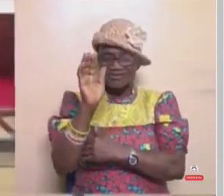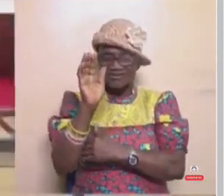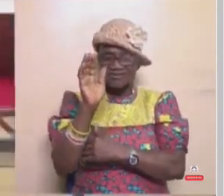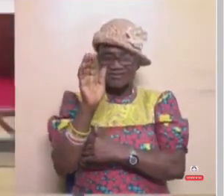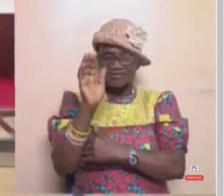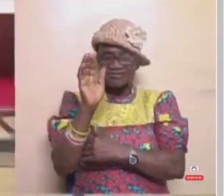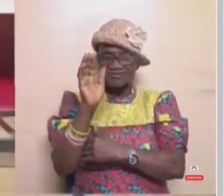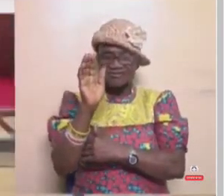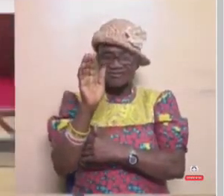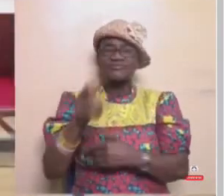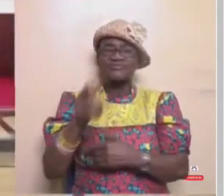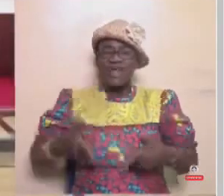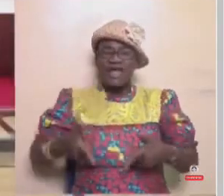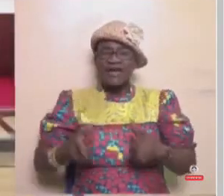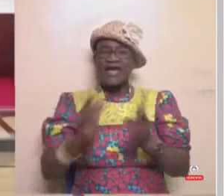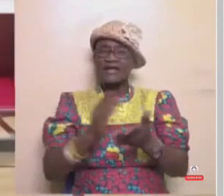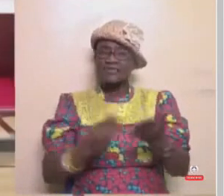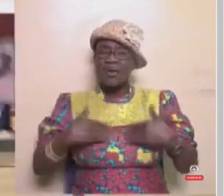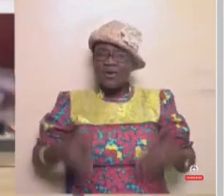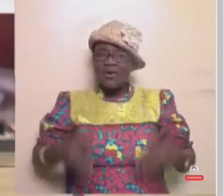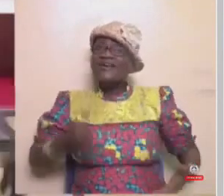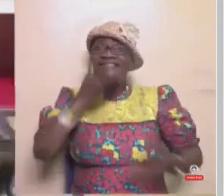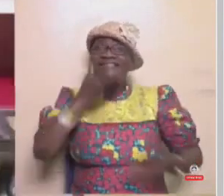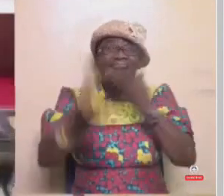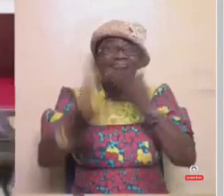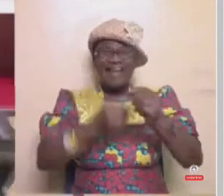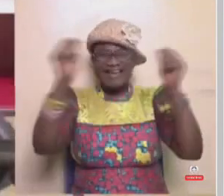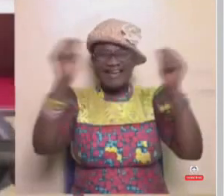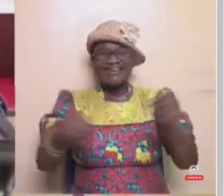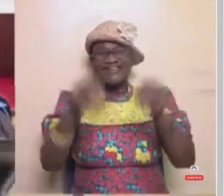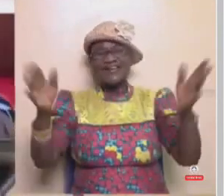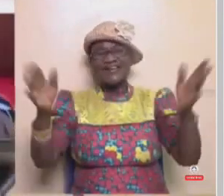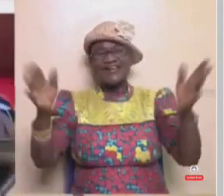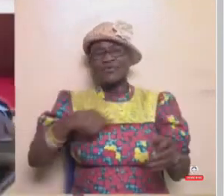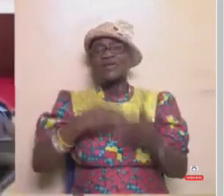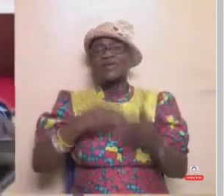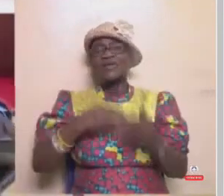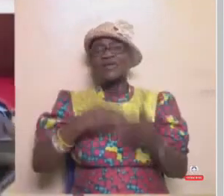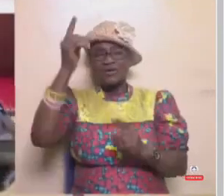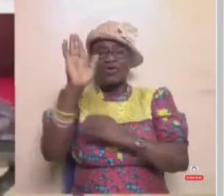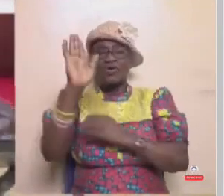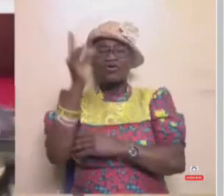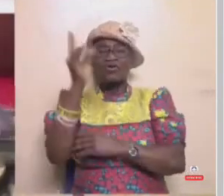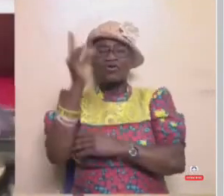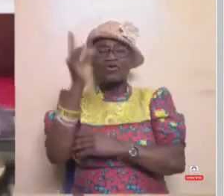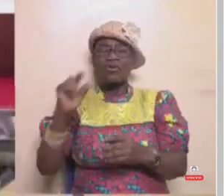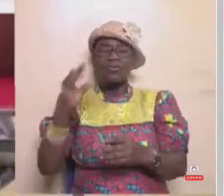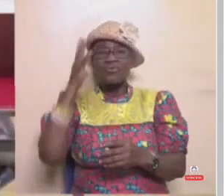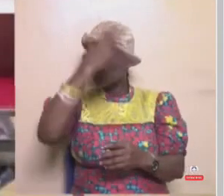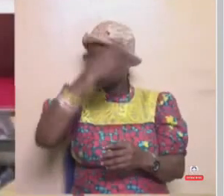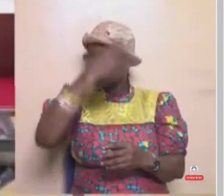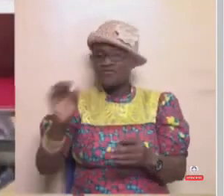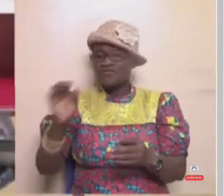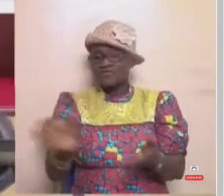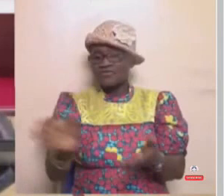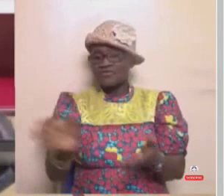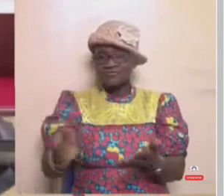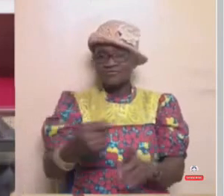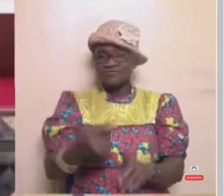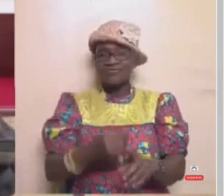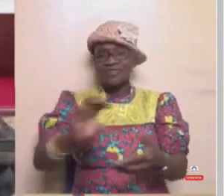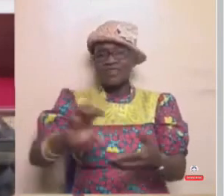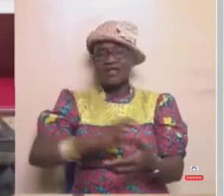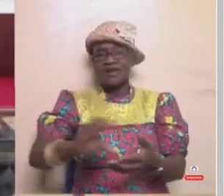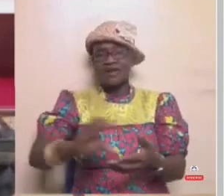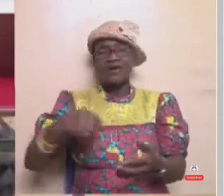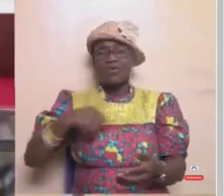Let somebody shout hallelujah. Hallelujah. We thank God for that beautiful rendition from the chorister. We